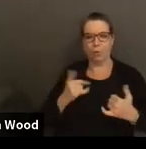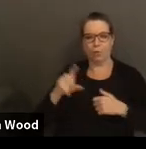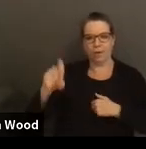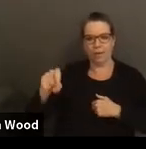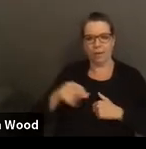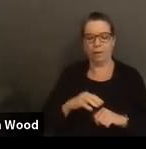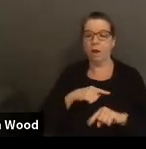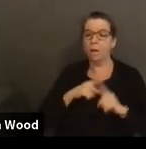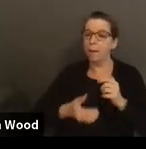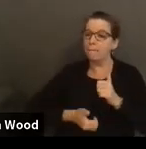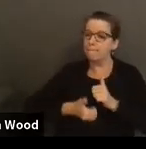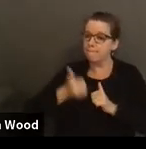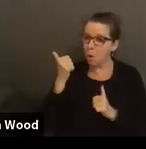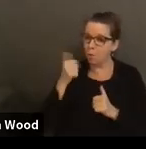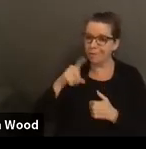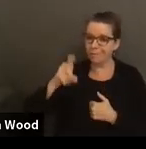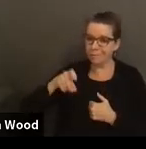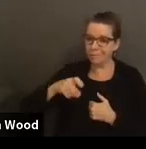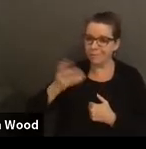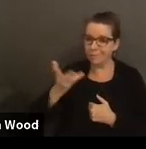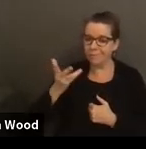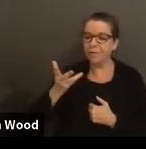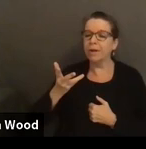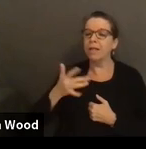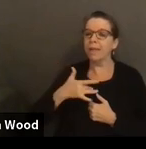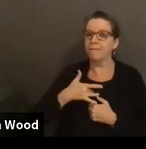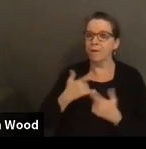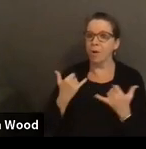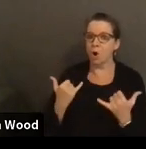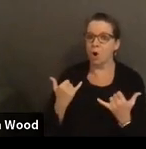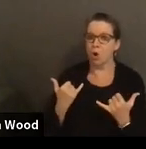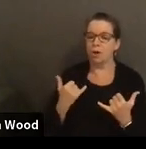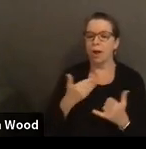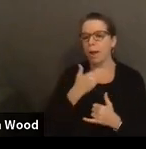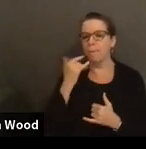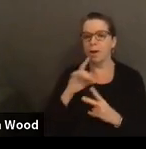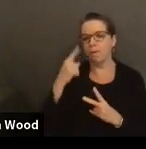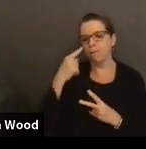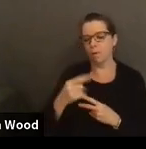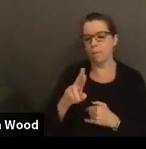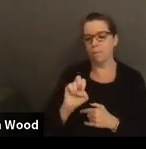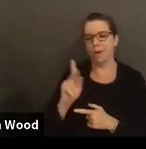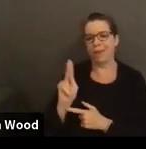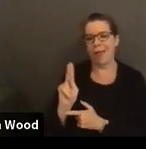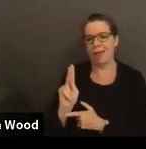but are most interested in and feeling urgent about a better option for